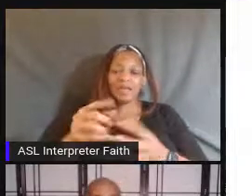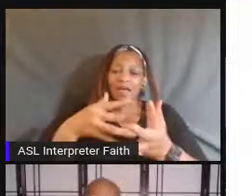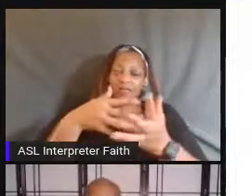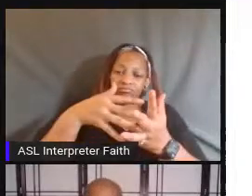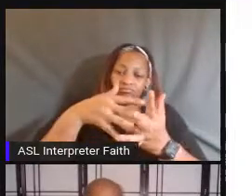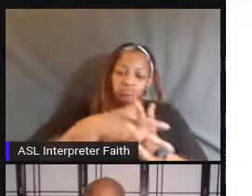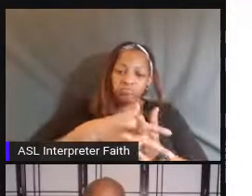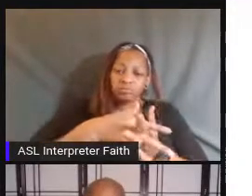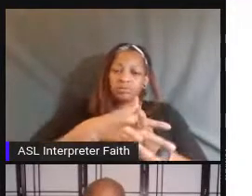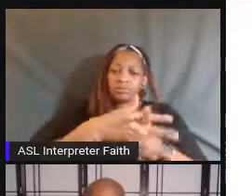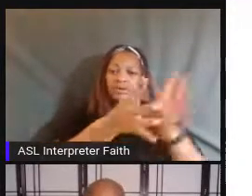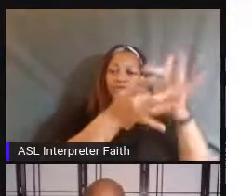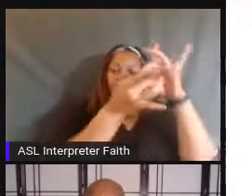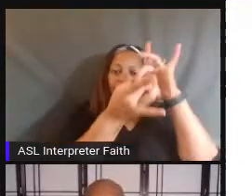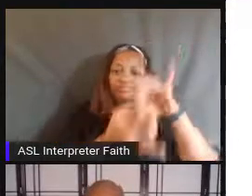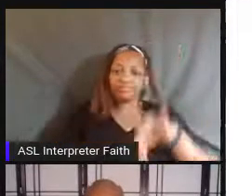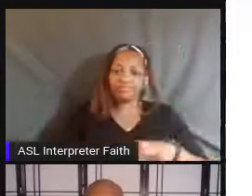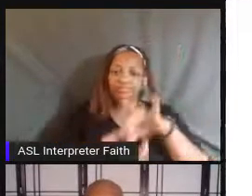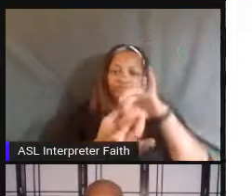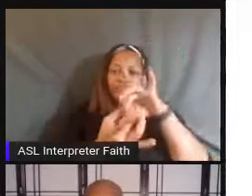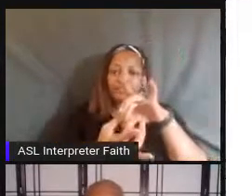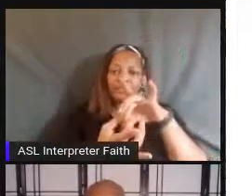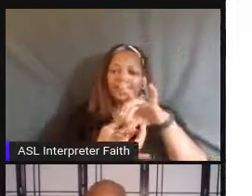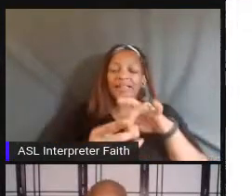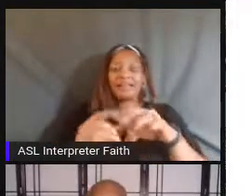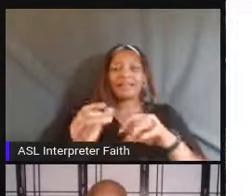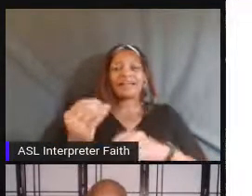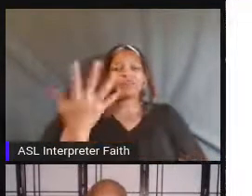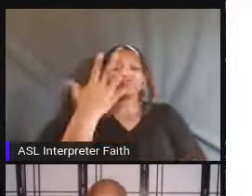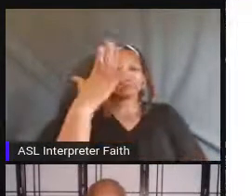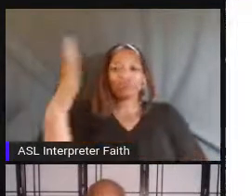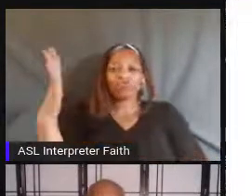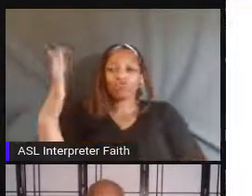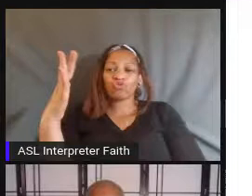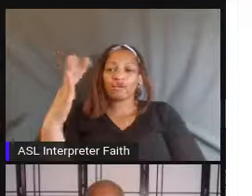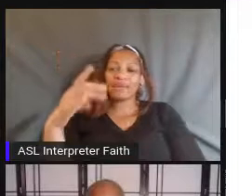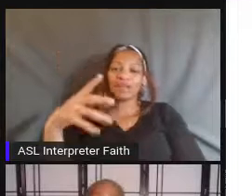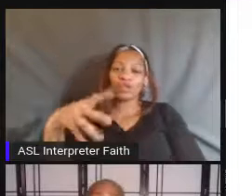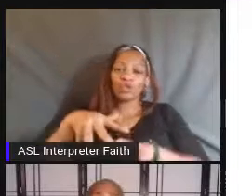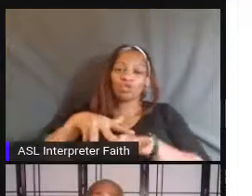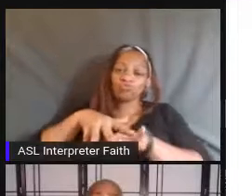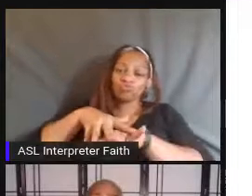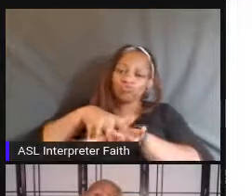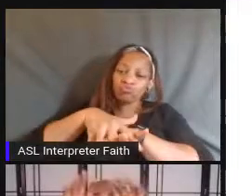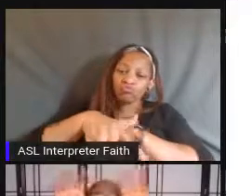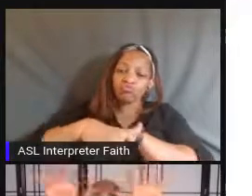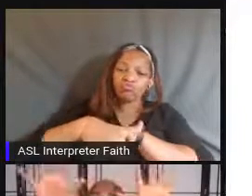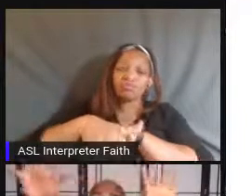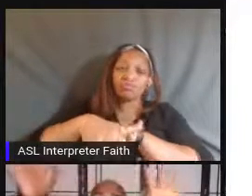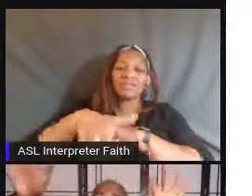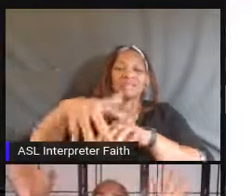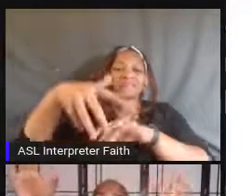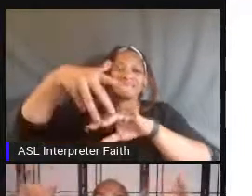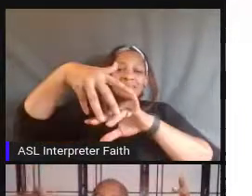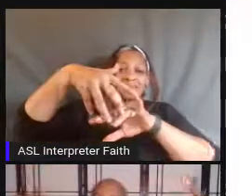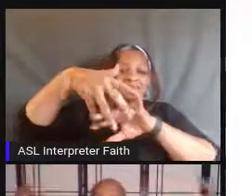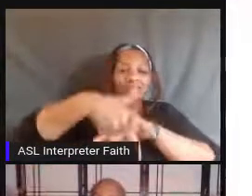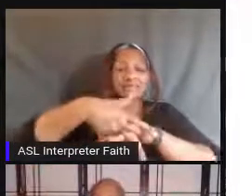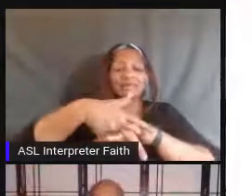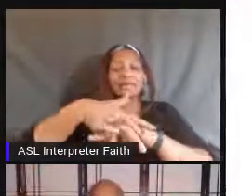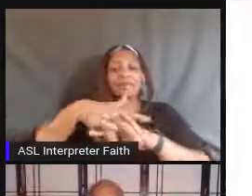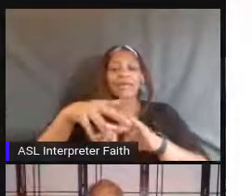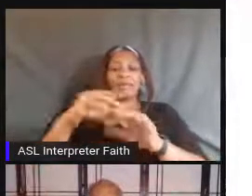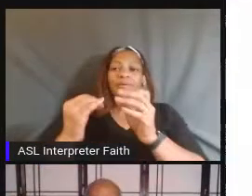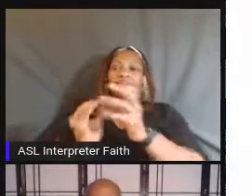am anchored. A tree whose roots sink deep and firm and whose branches reach high